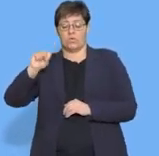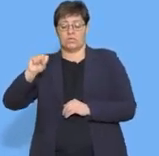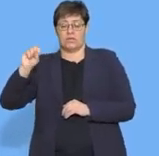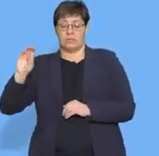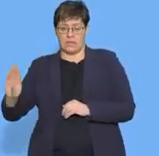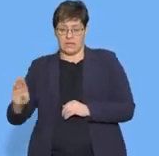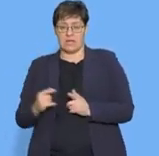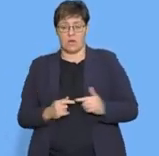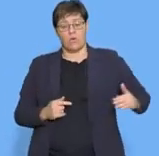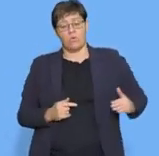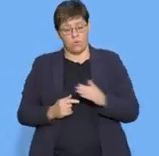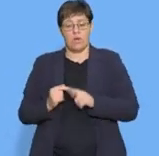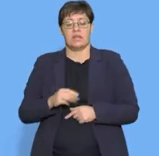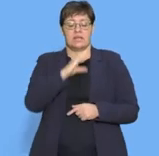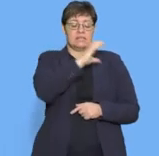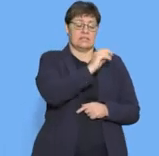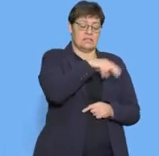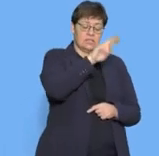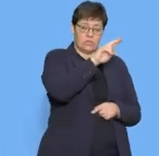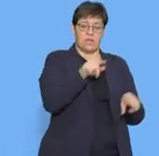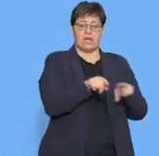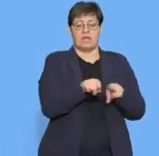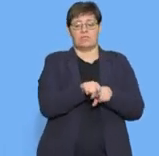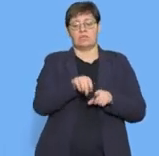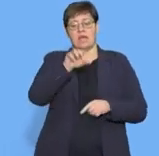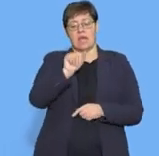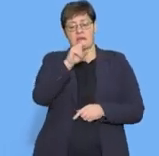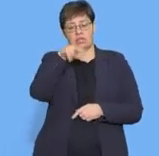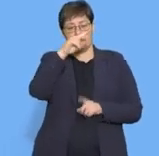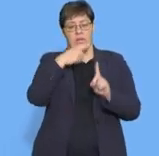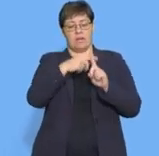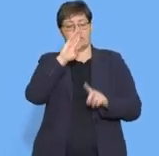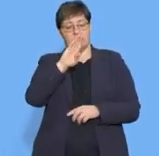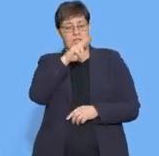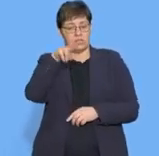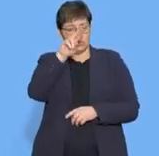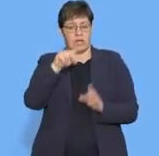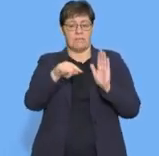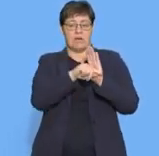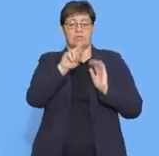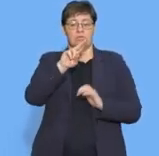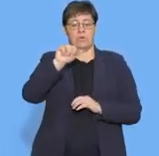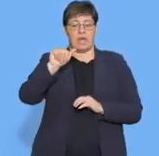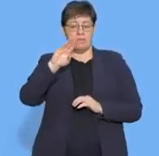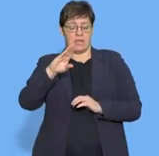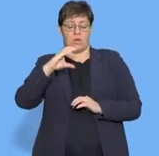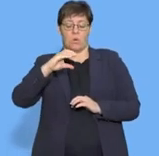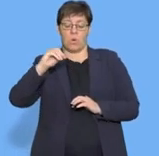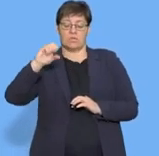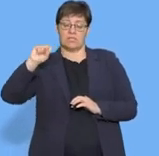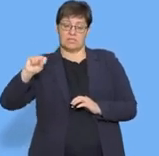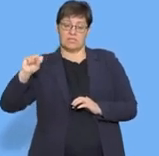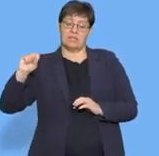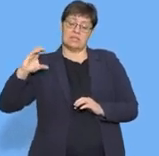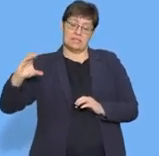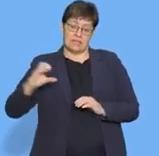the height in from a different vertex again, we can then prove this third version, which is C squared equals A squared plus